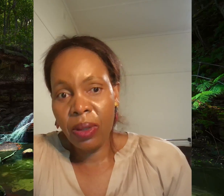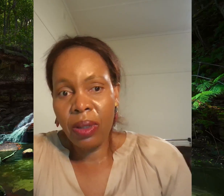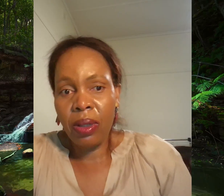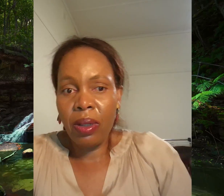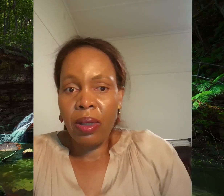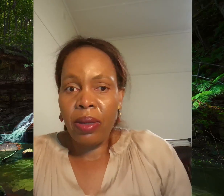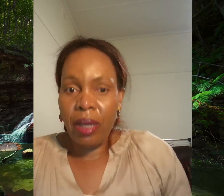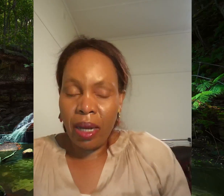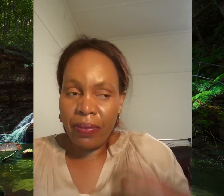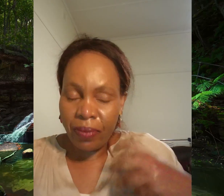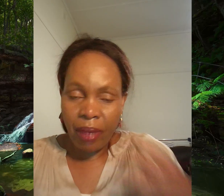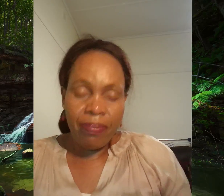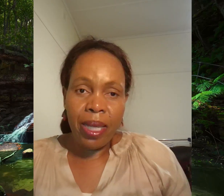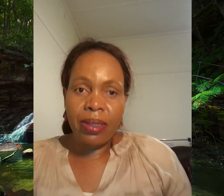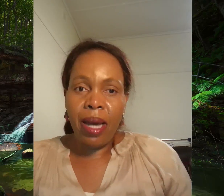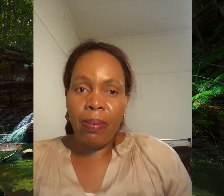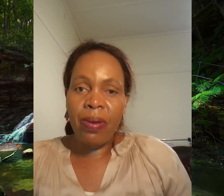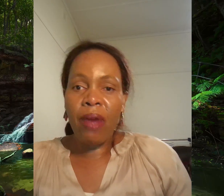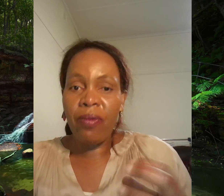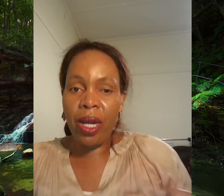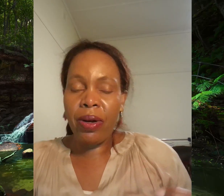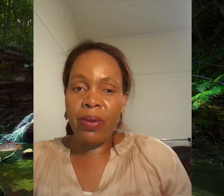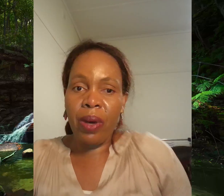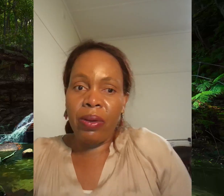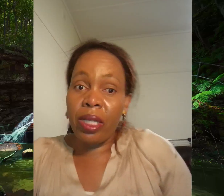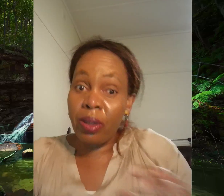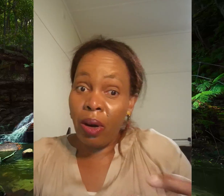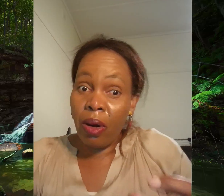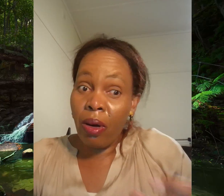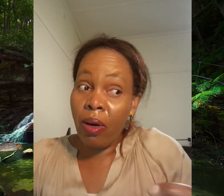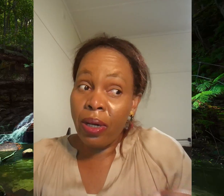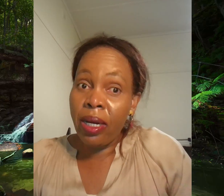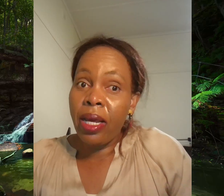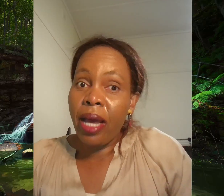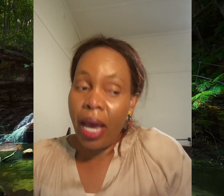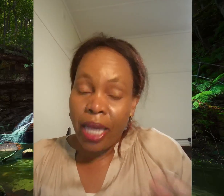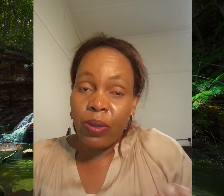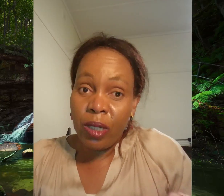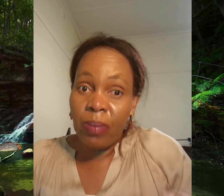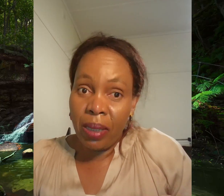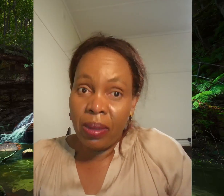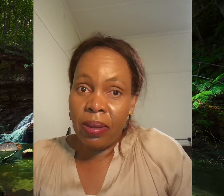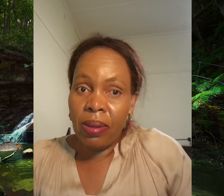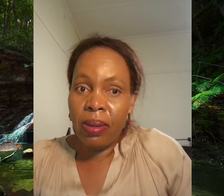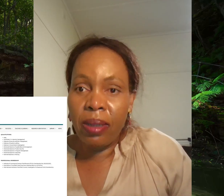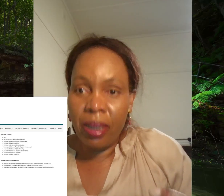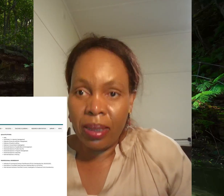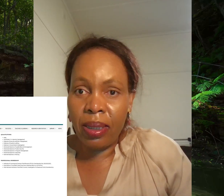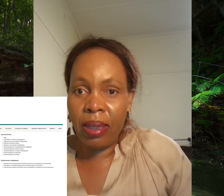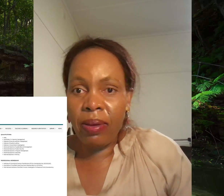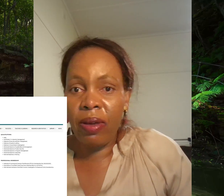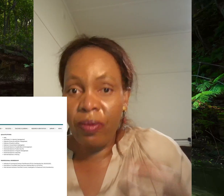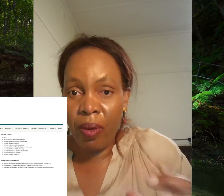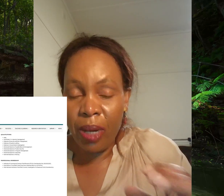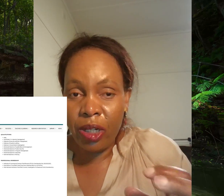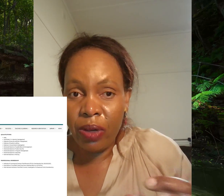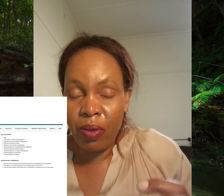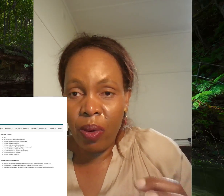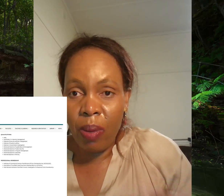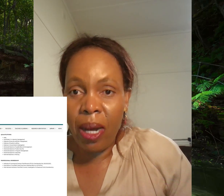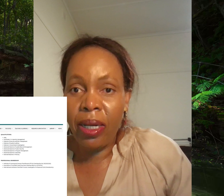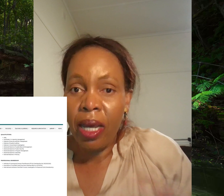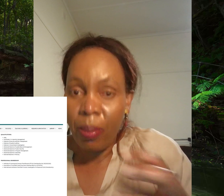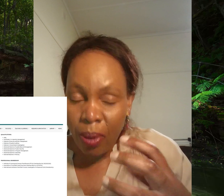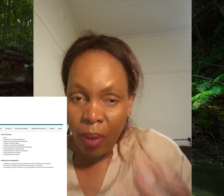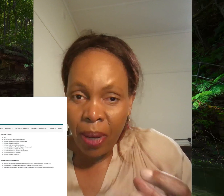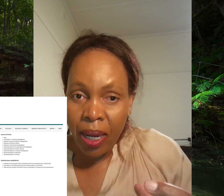issue, that I've picked up very well, that's going on as we speak. This thing, information